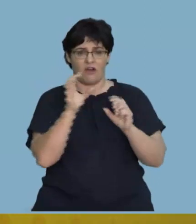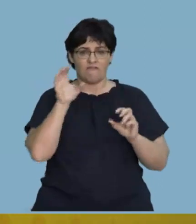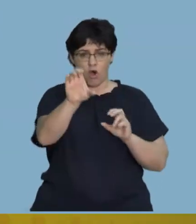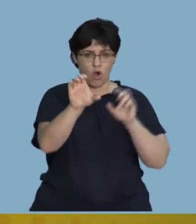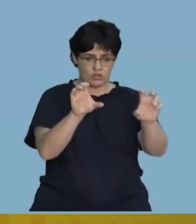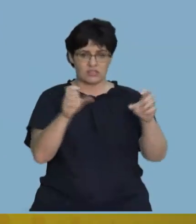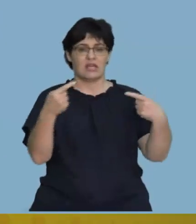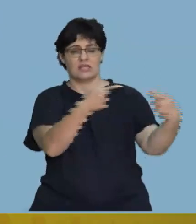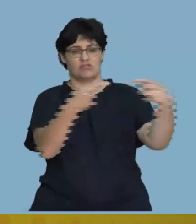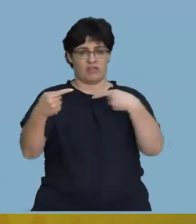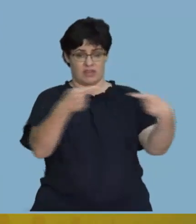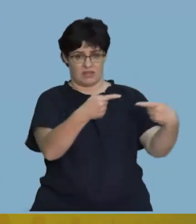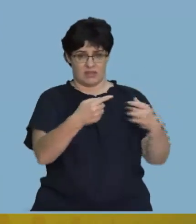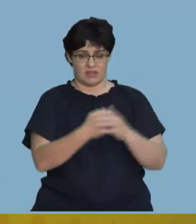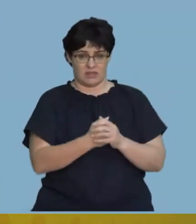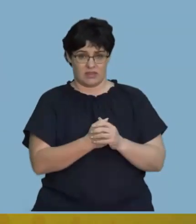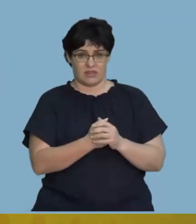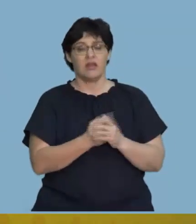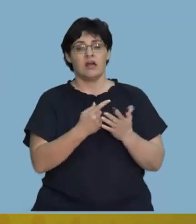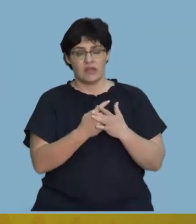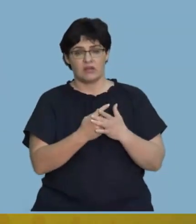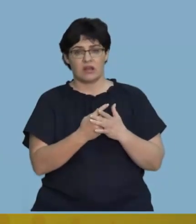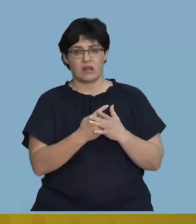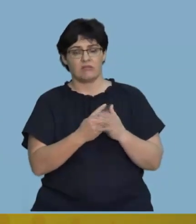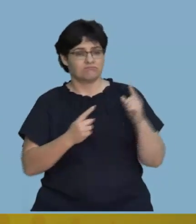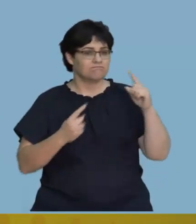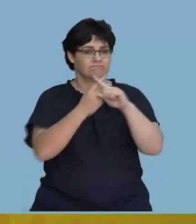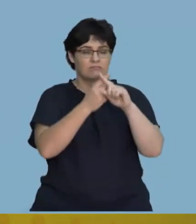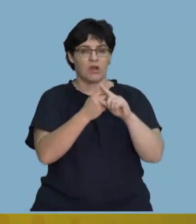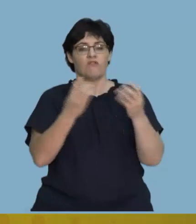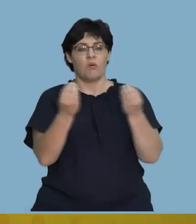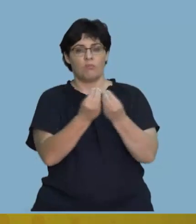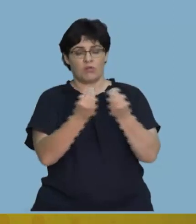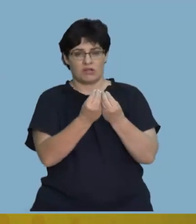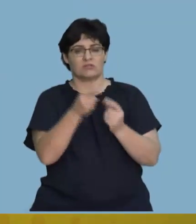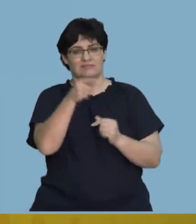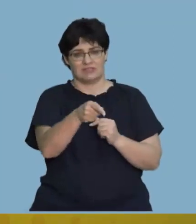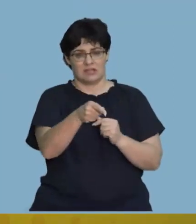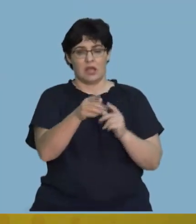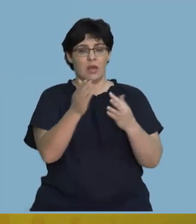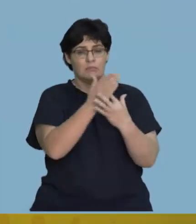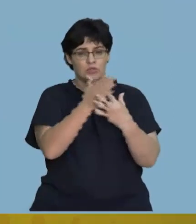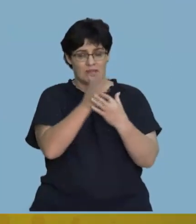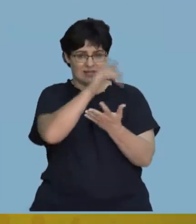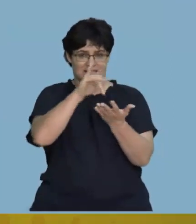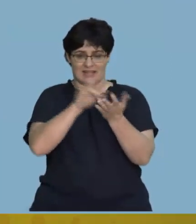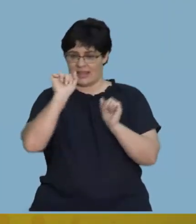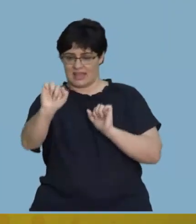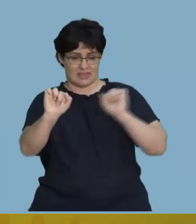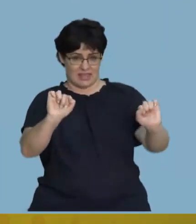other. That force is directly proportional to the product of the masses between their centers, as well